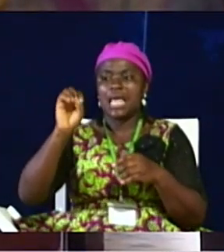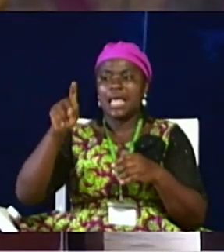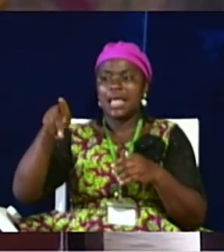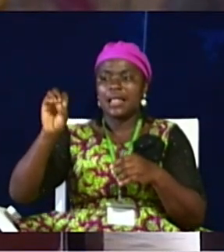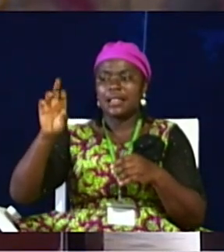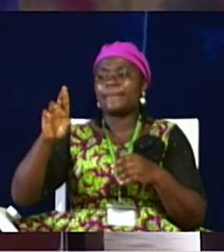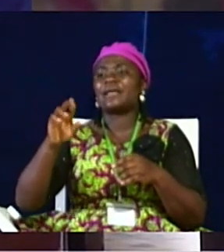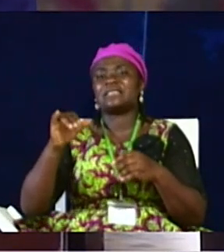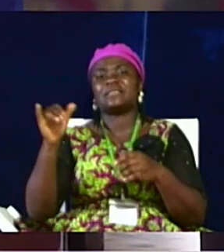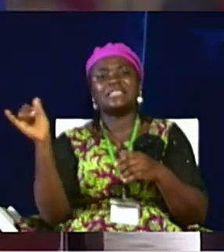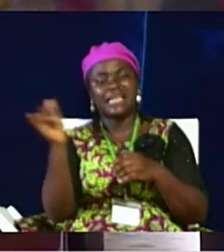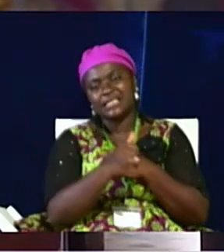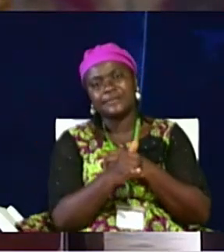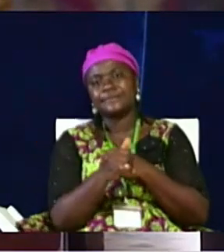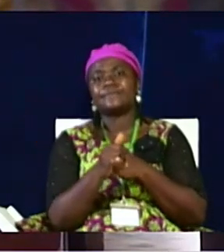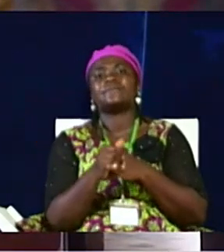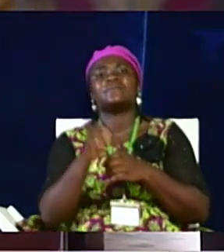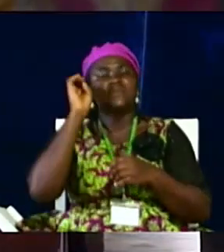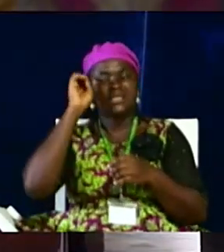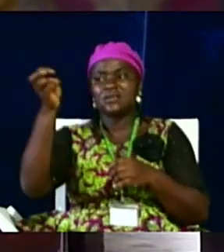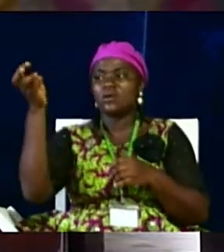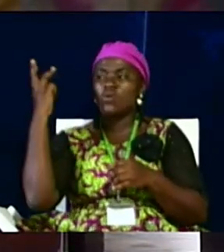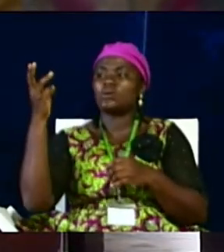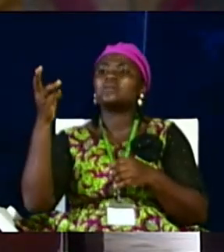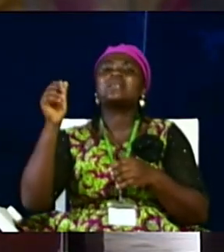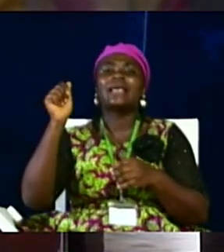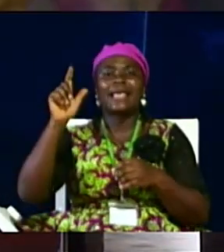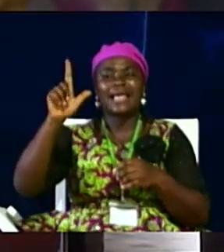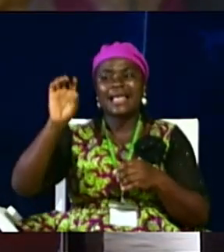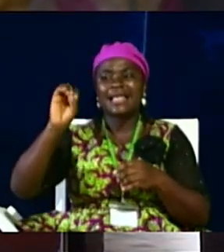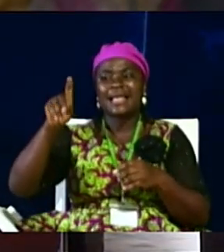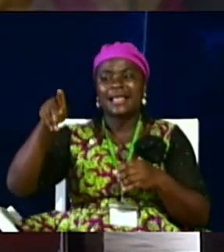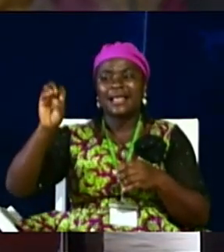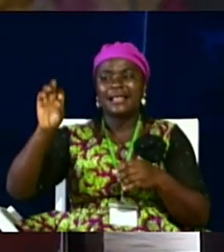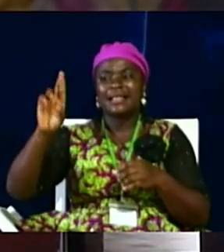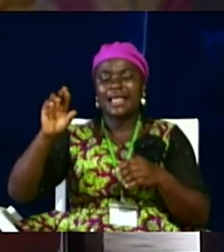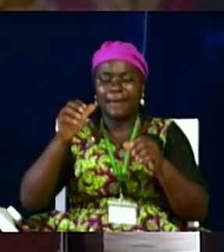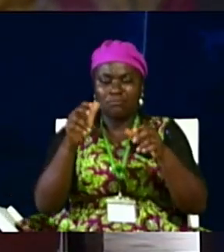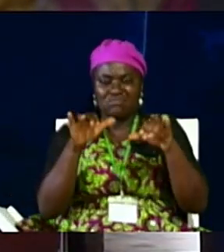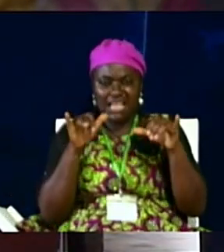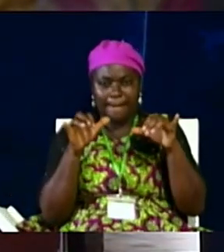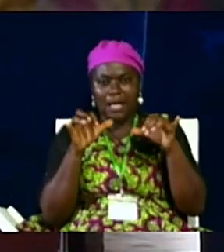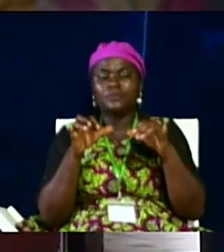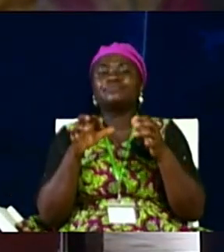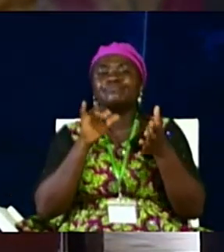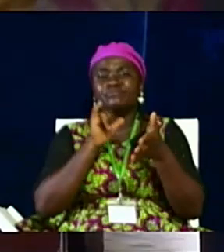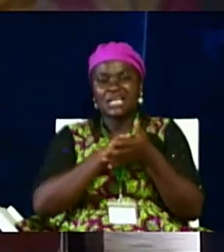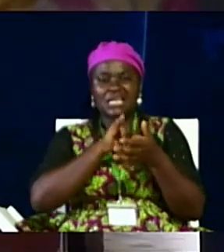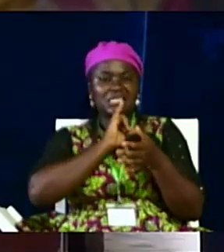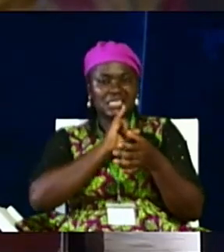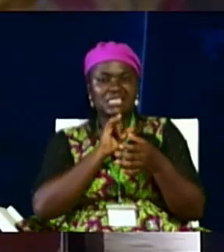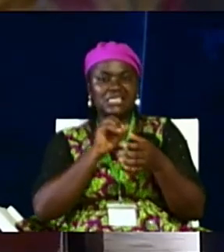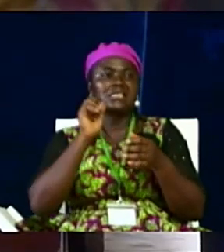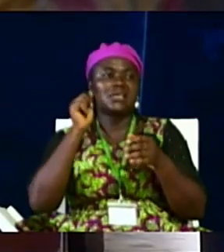But he was a leper. That is a